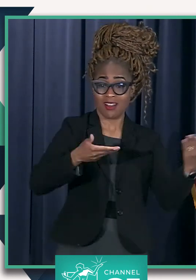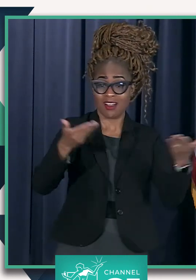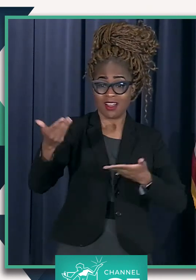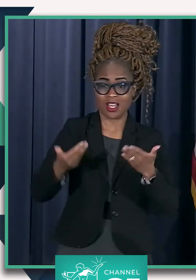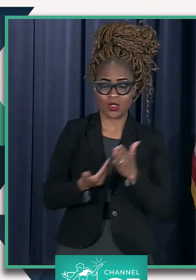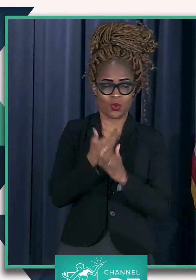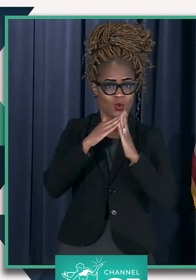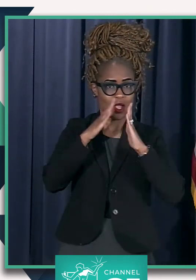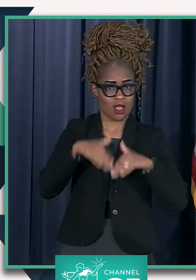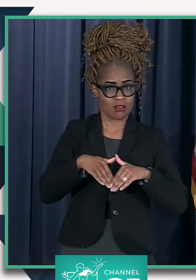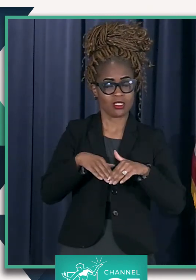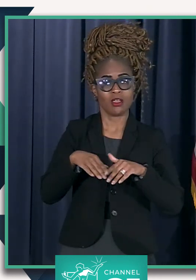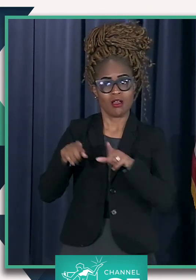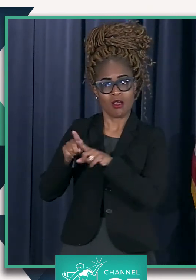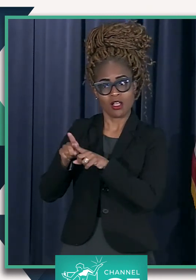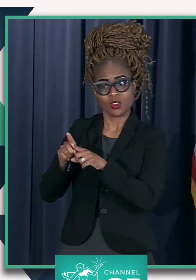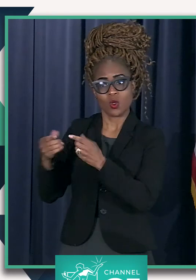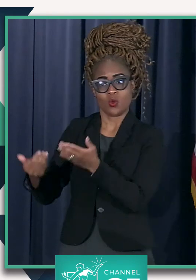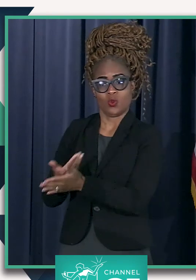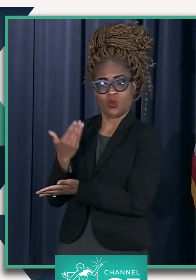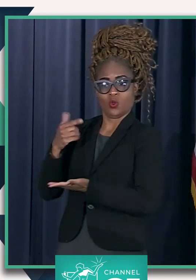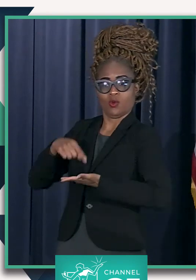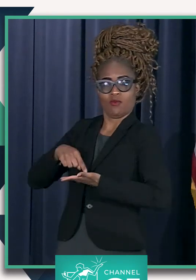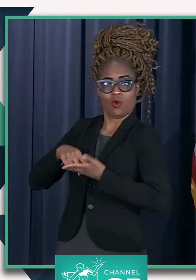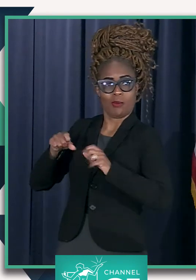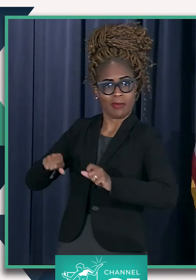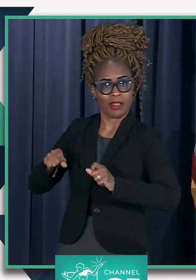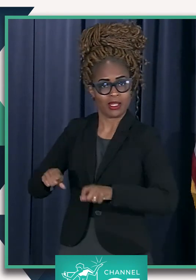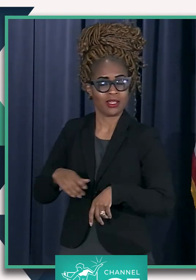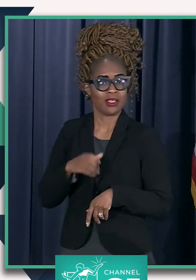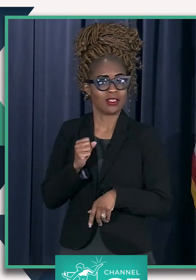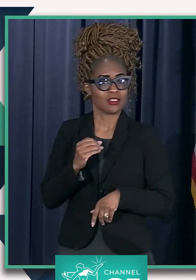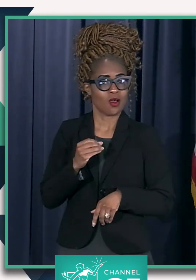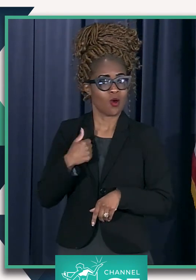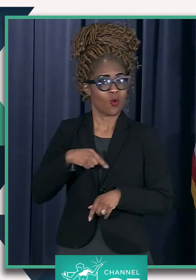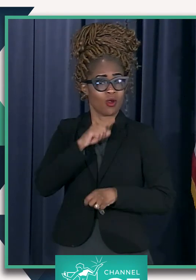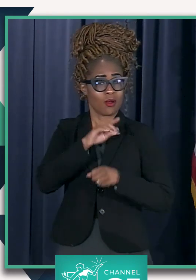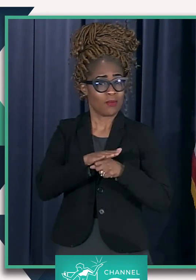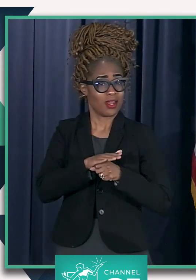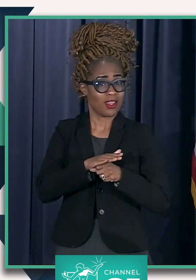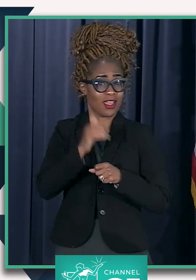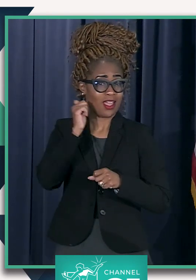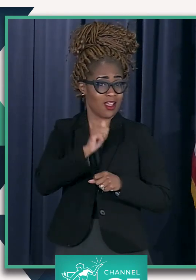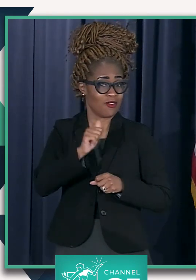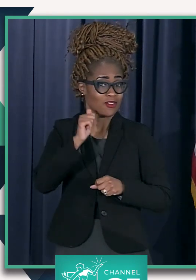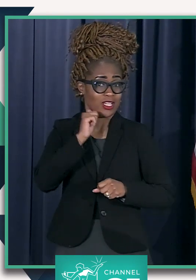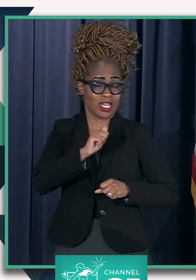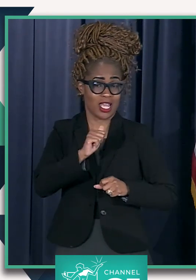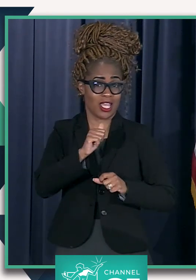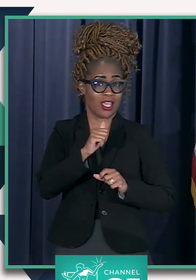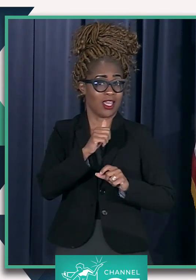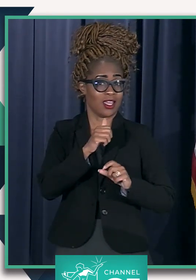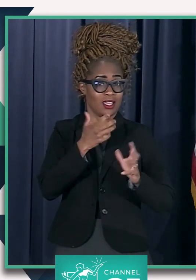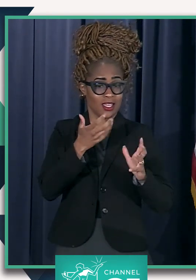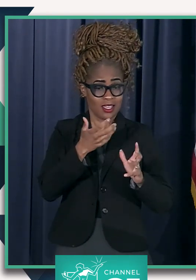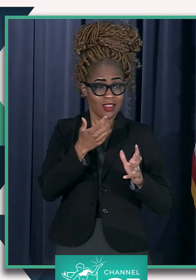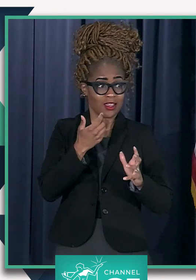also bringing new affordability in. So we're committed every single case.